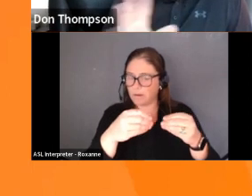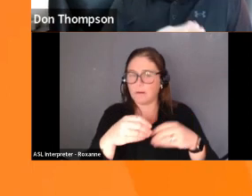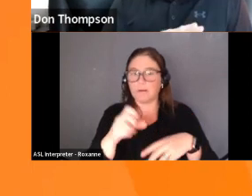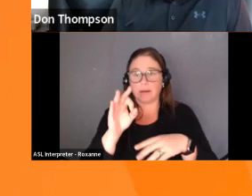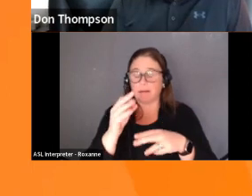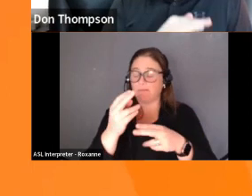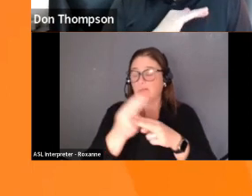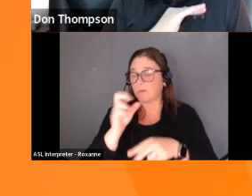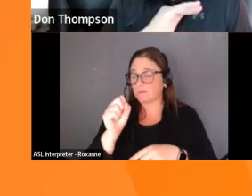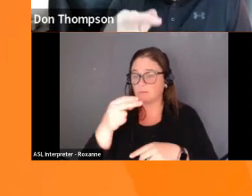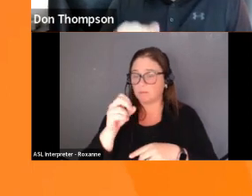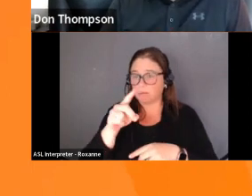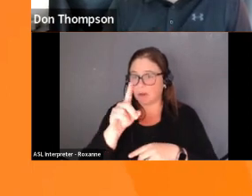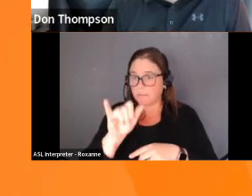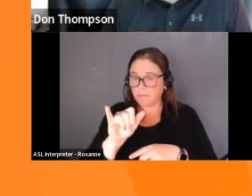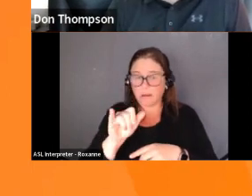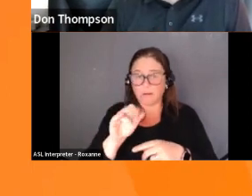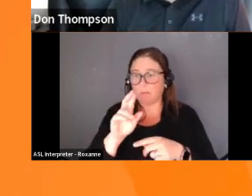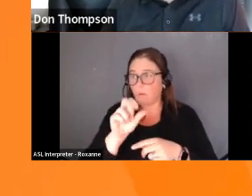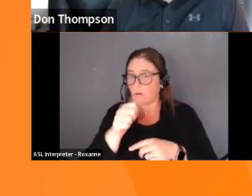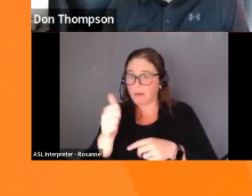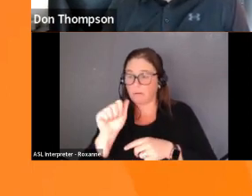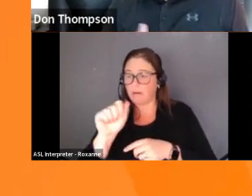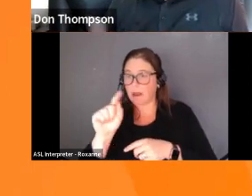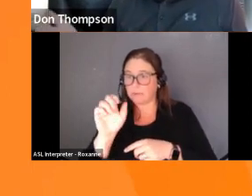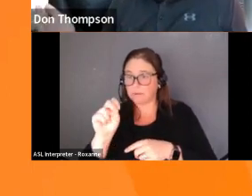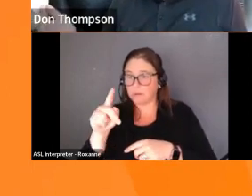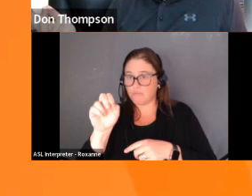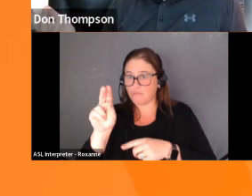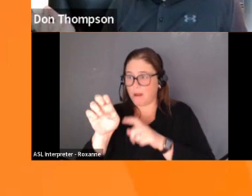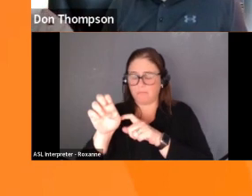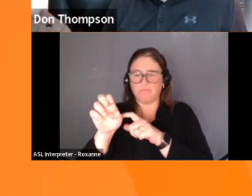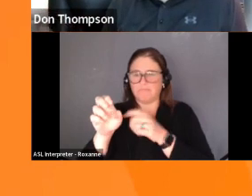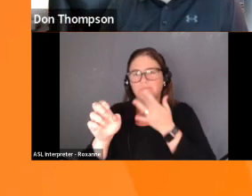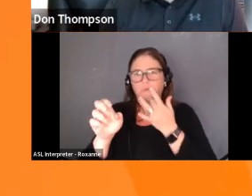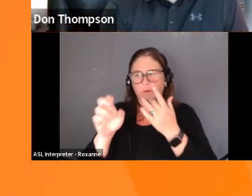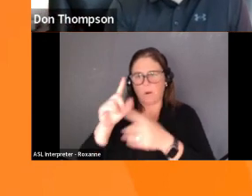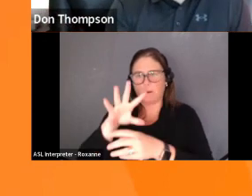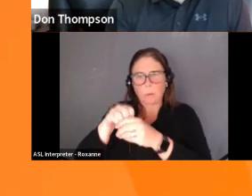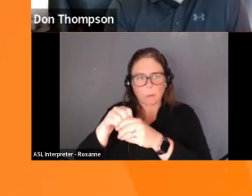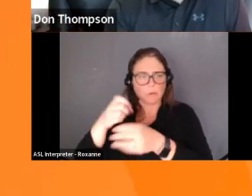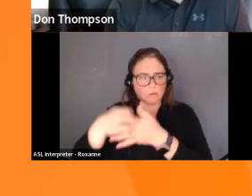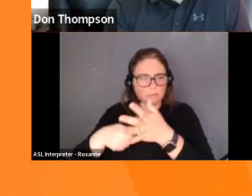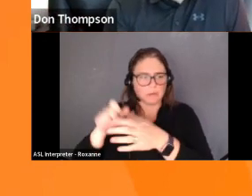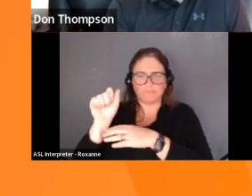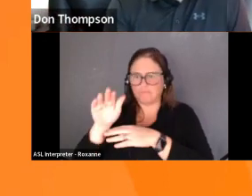Shopify, or frankly, just use Amazon Prime because it's all included.